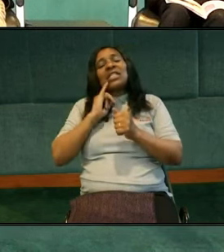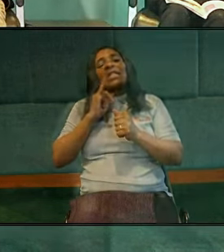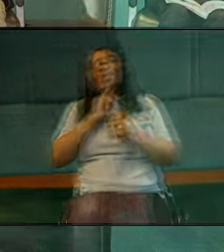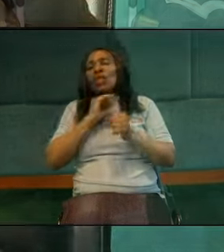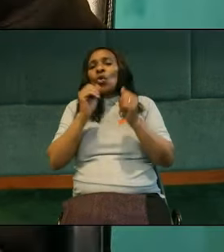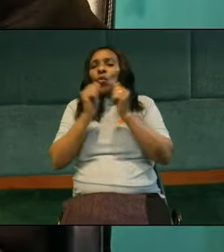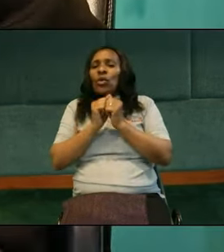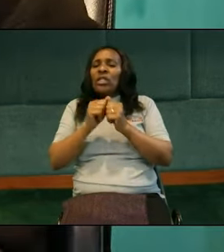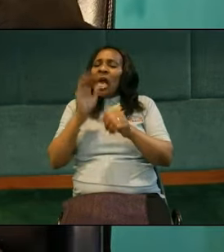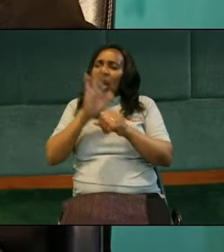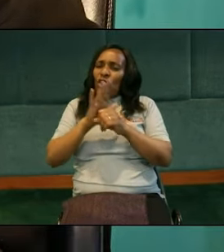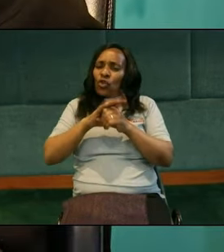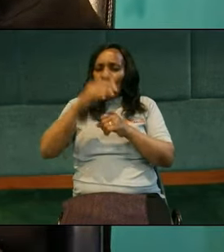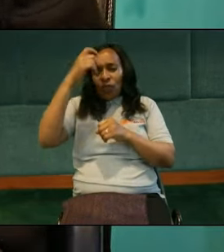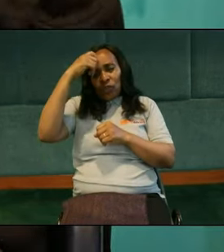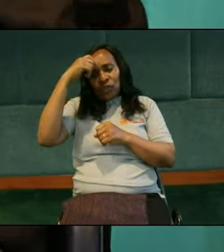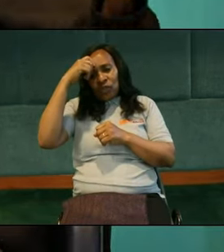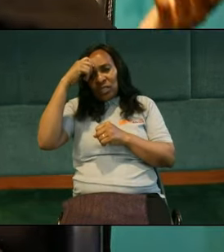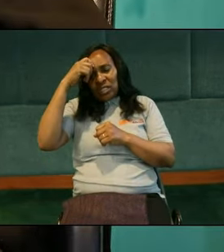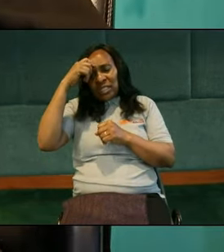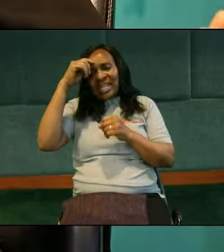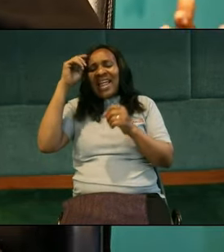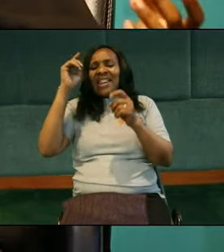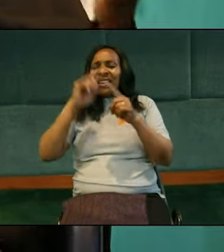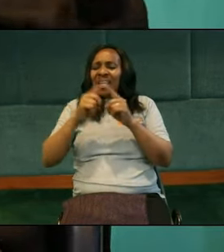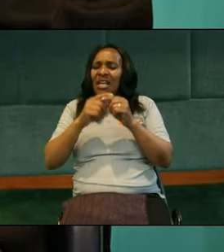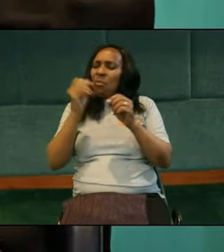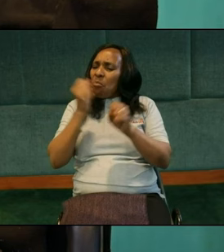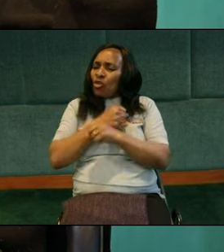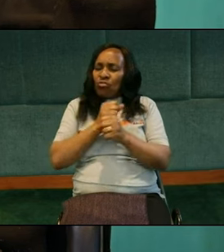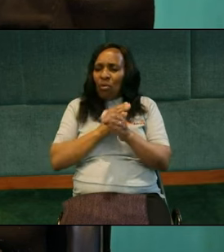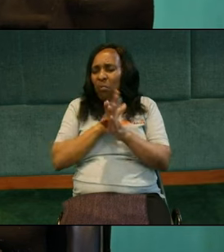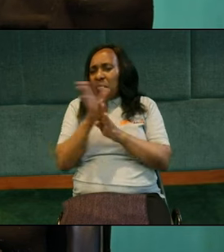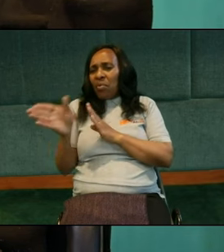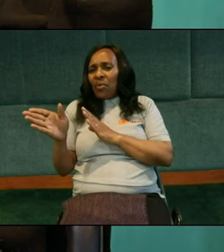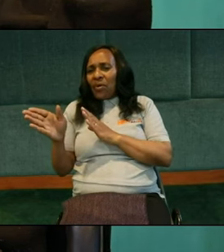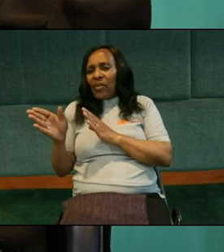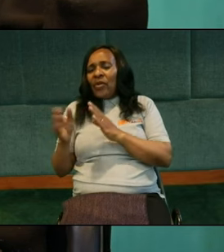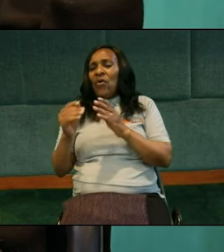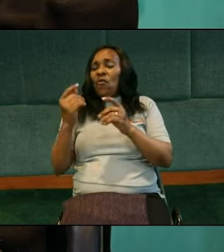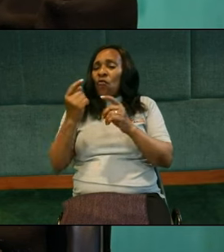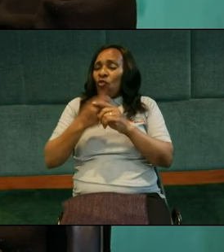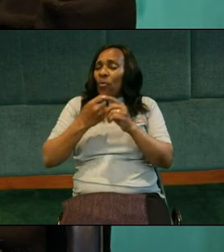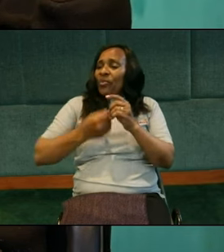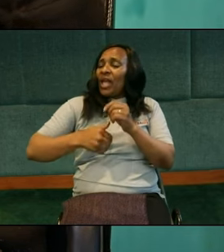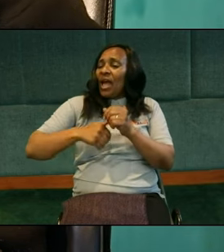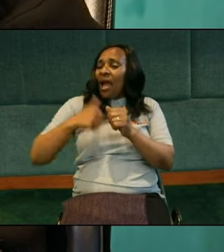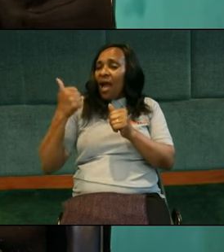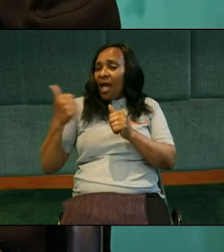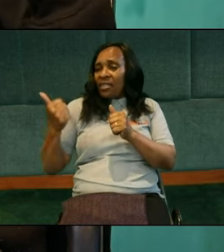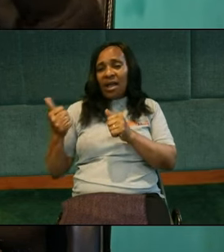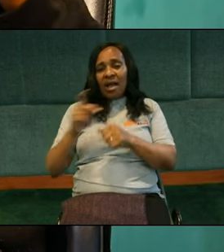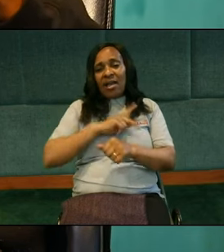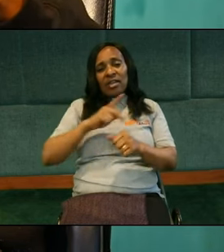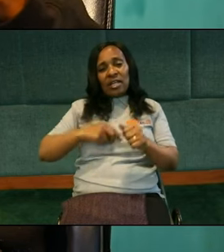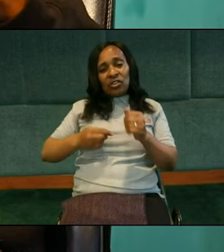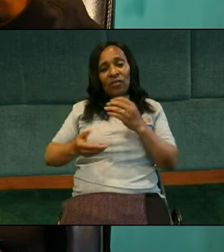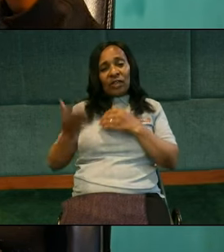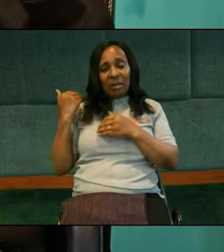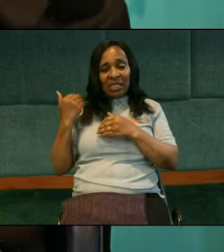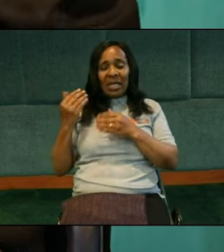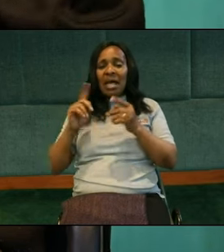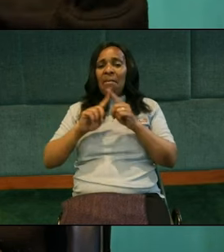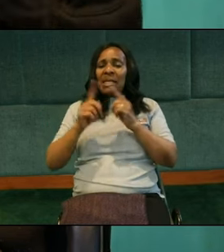with a lot of wisdom, so that he doesn't fall astray like the past two kings. Mm-hmm. But now